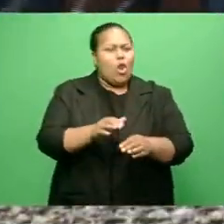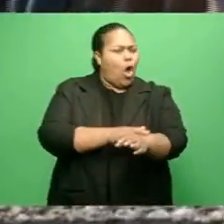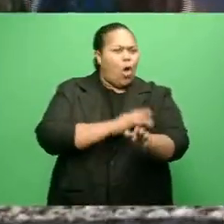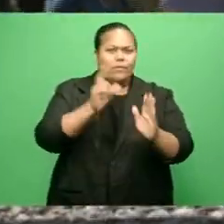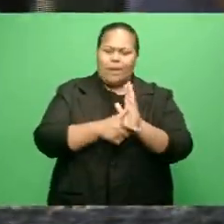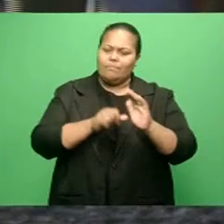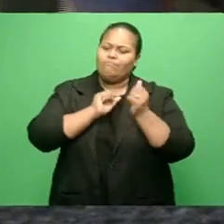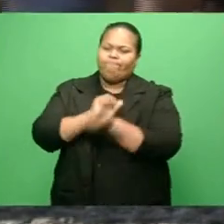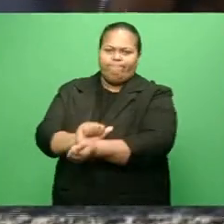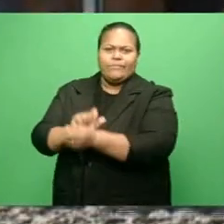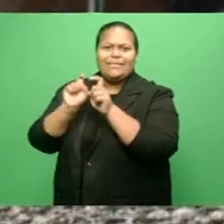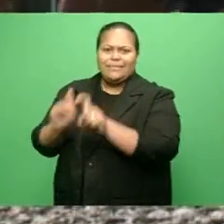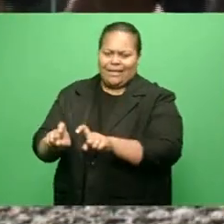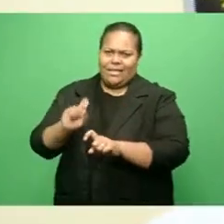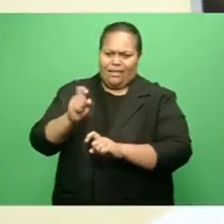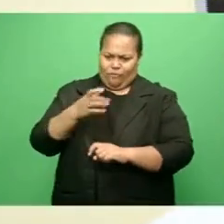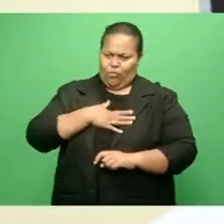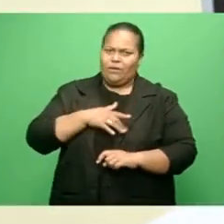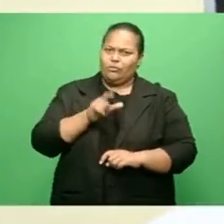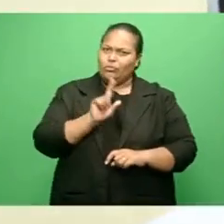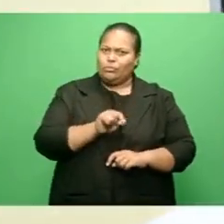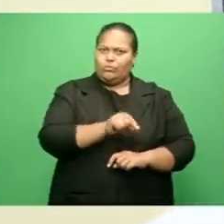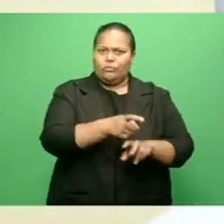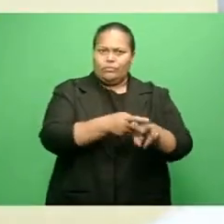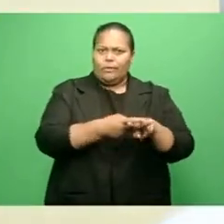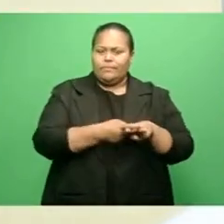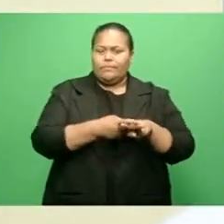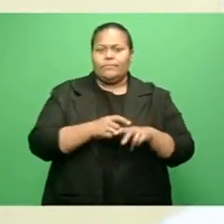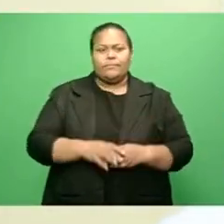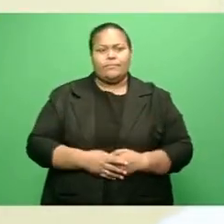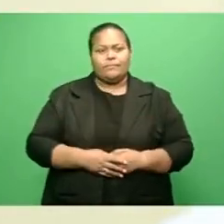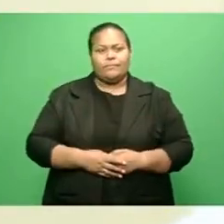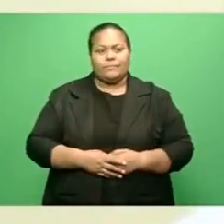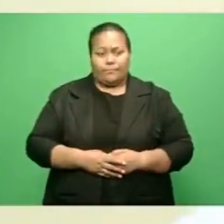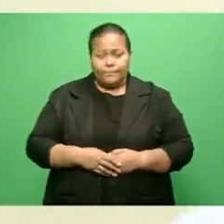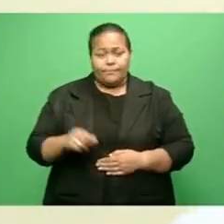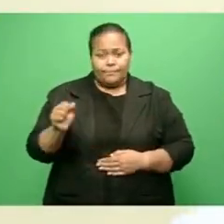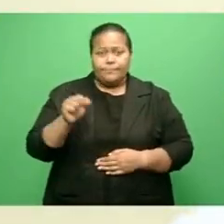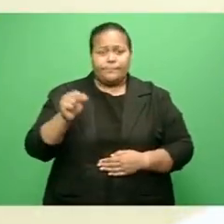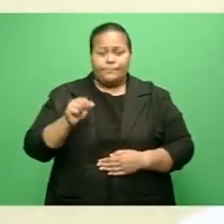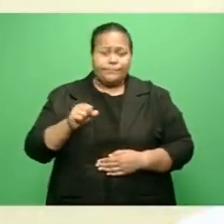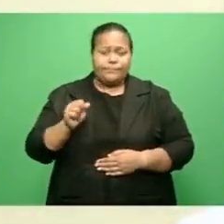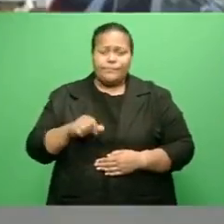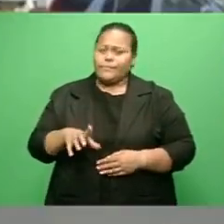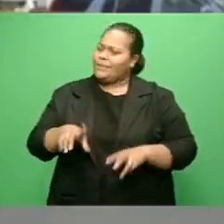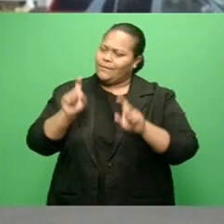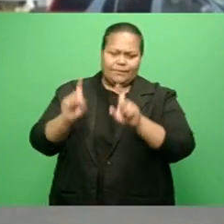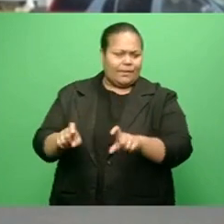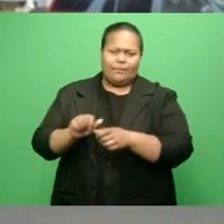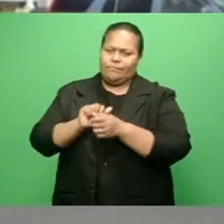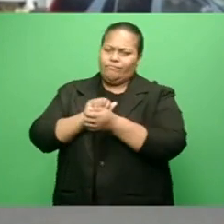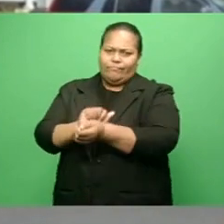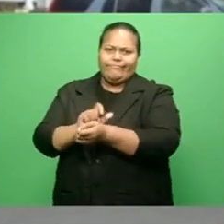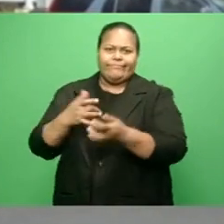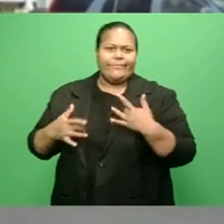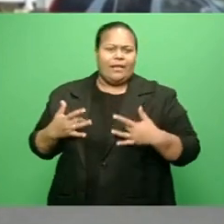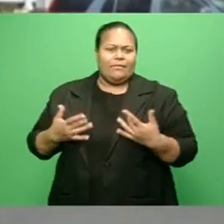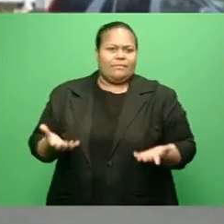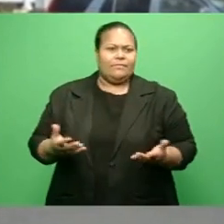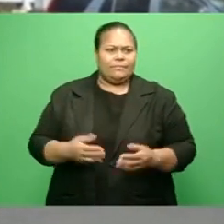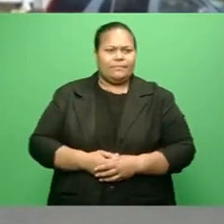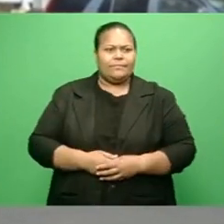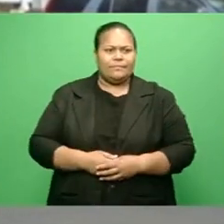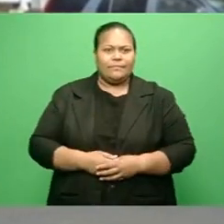those who indulge in this filthy act. He deserves life imprisonment for what he did. Victims deserve justice,